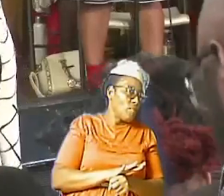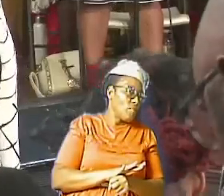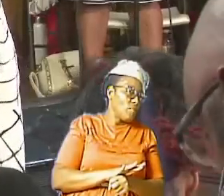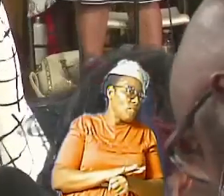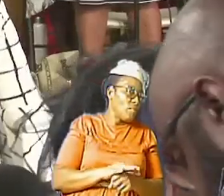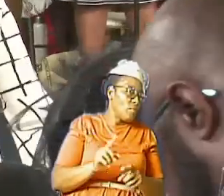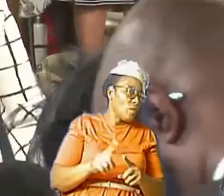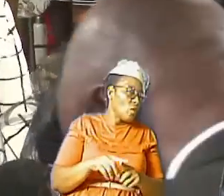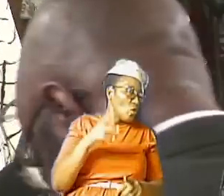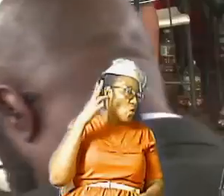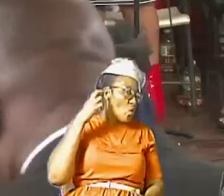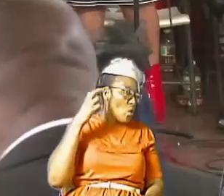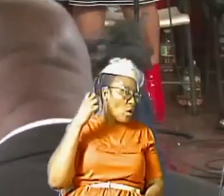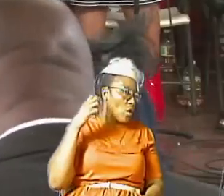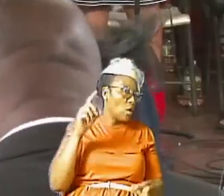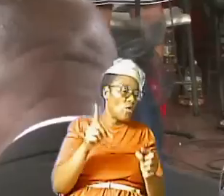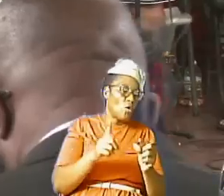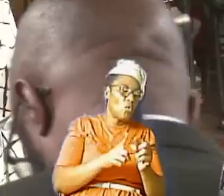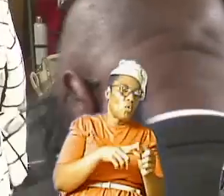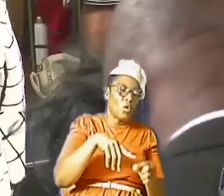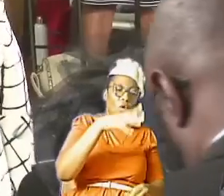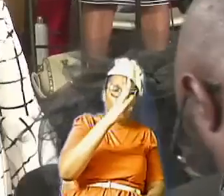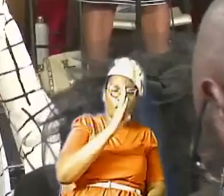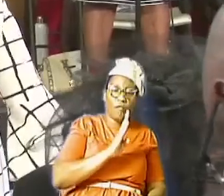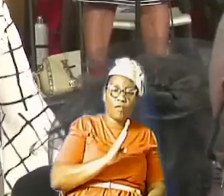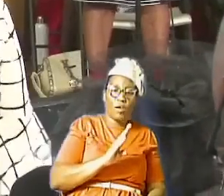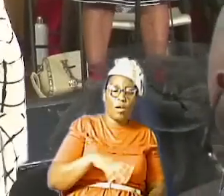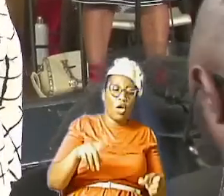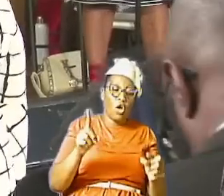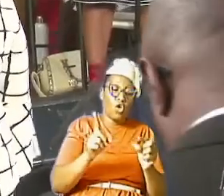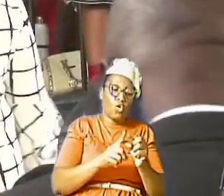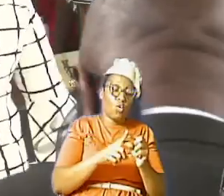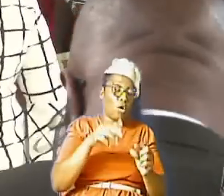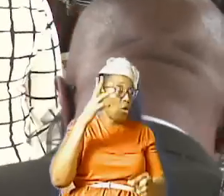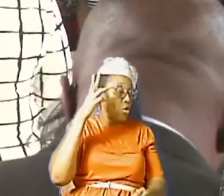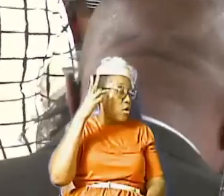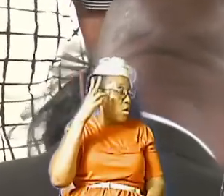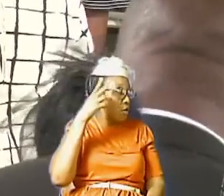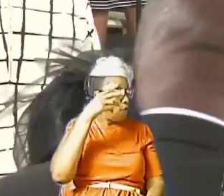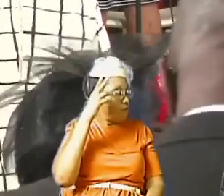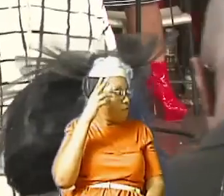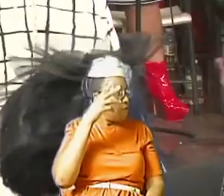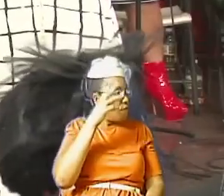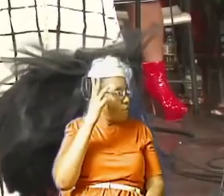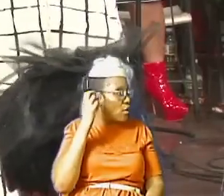hallelujah, to hear the word of God. Somebody said the word of God.